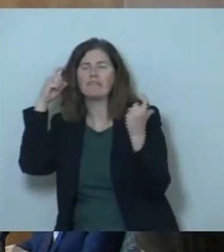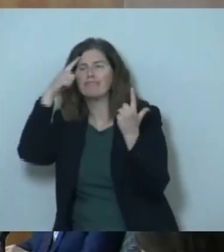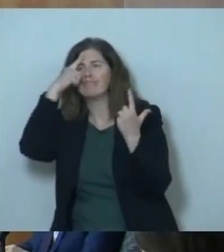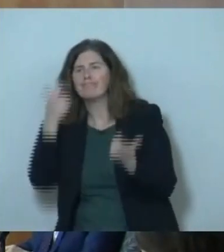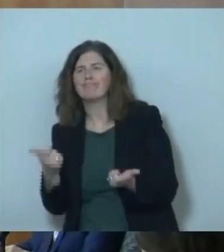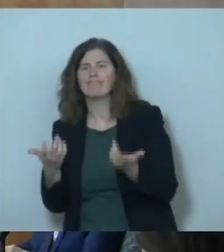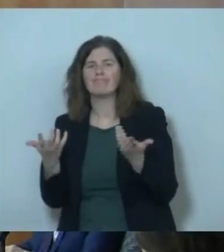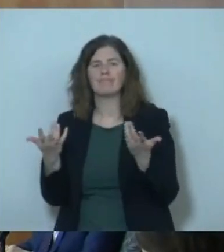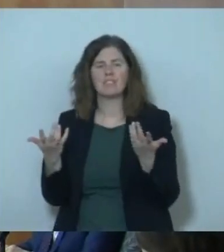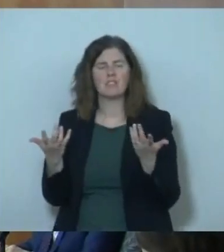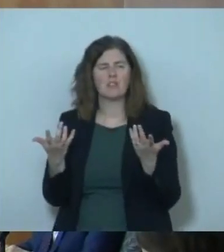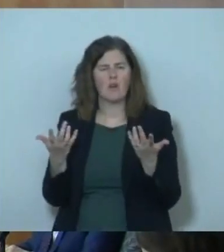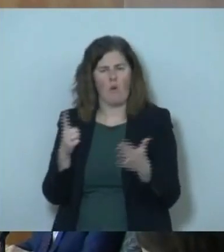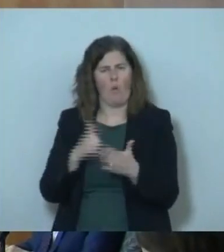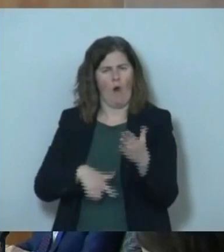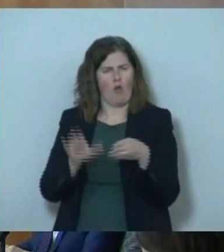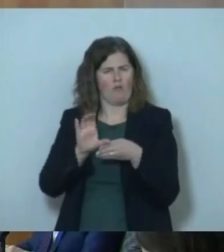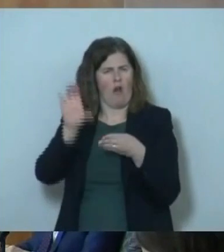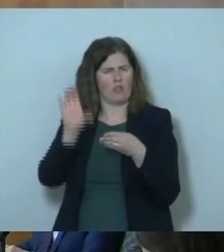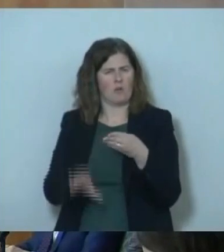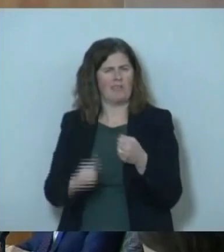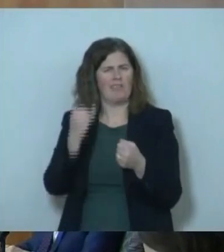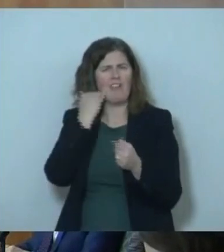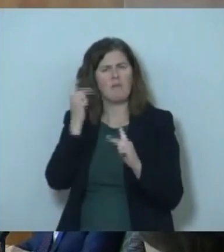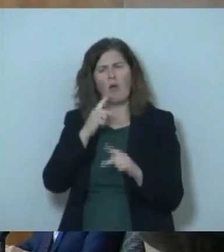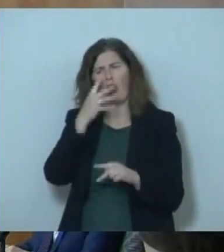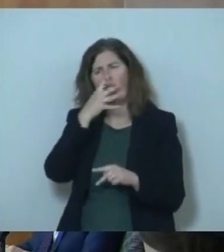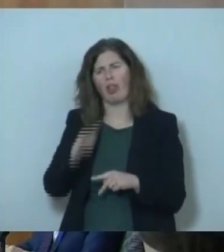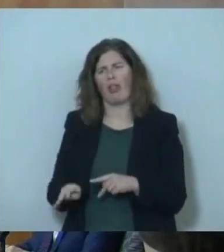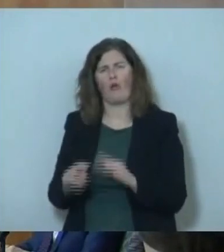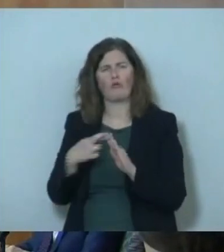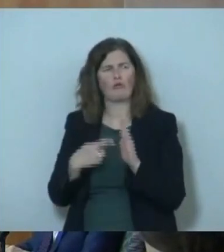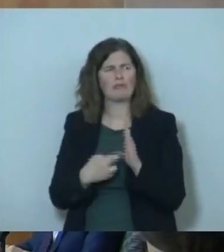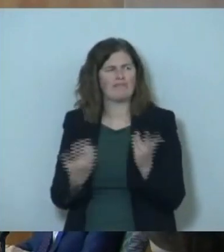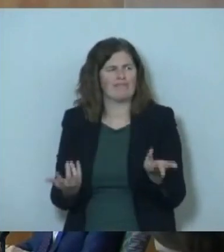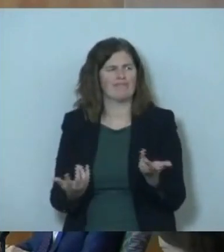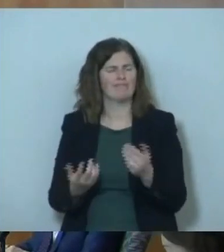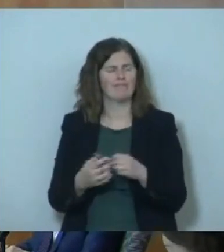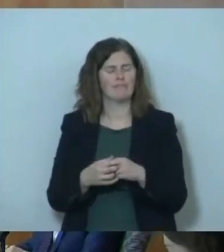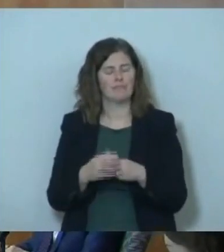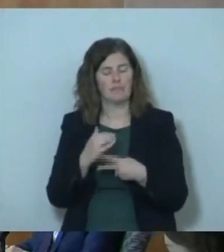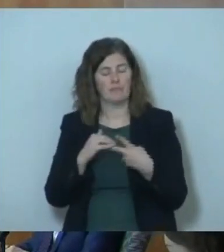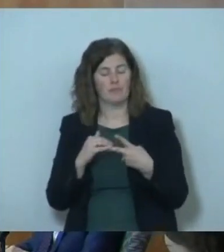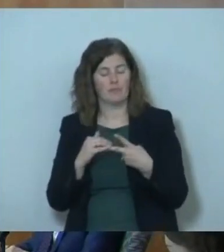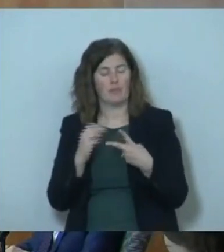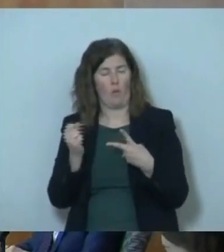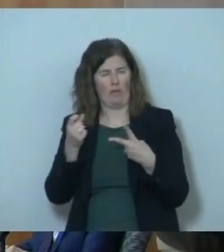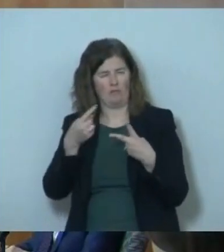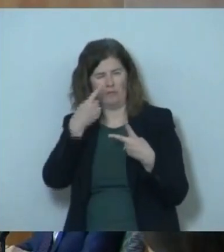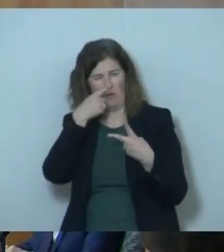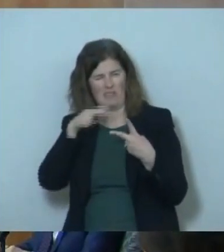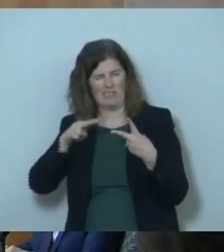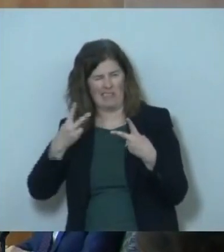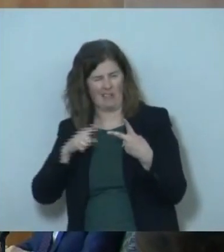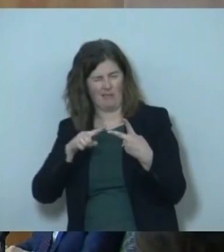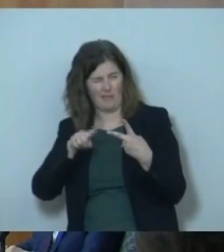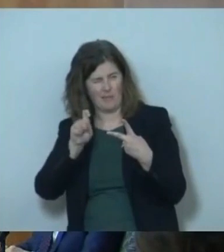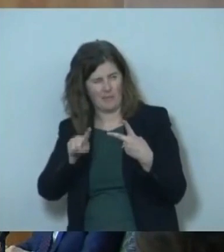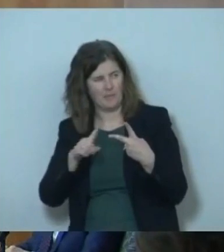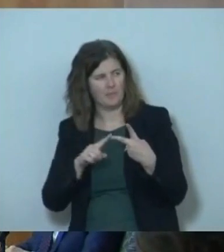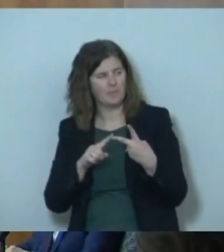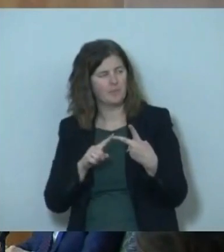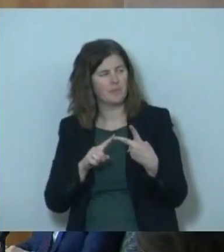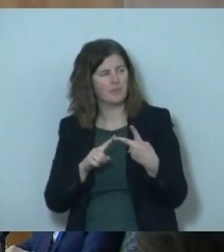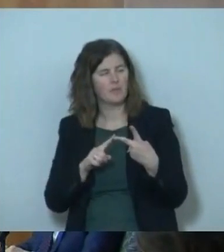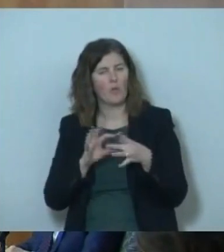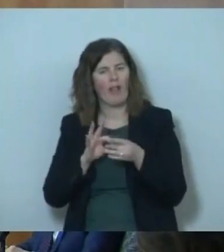for customers. What are the consequences of violating the public health order? And quickly, just a second question regarding